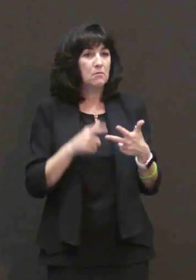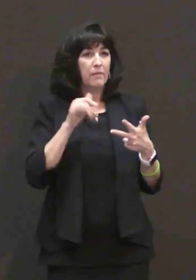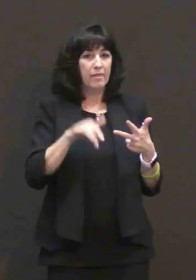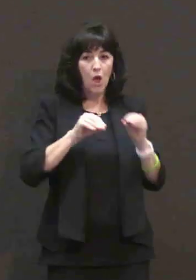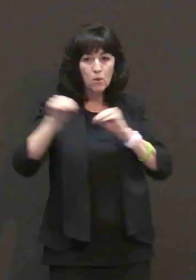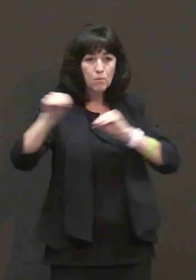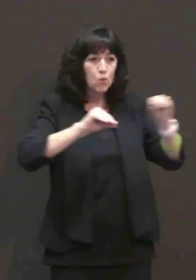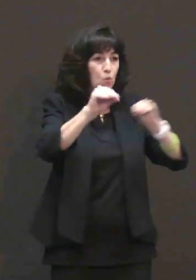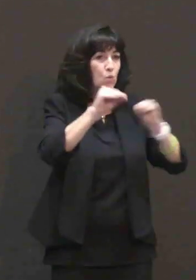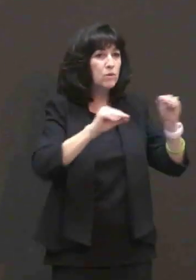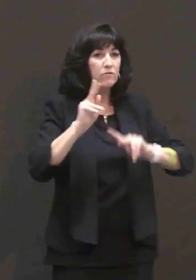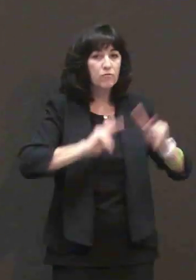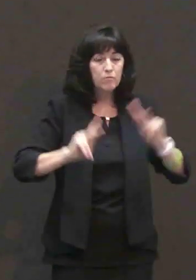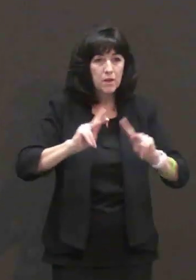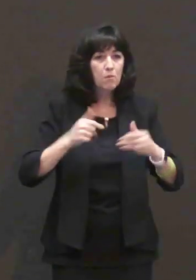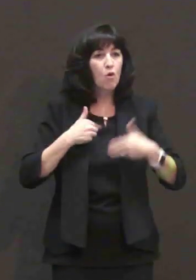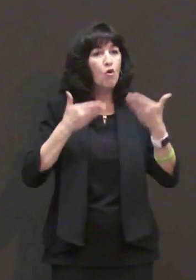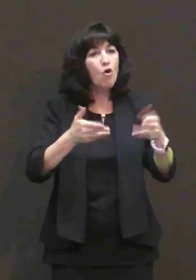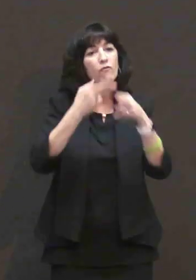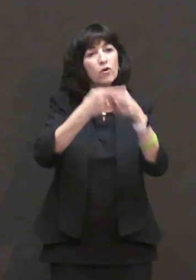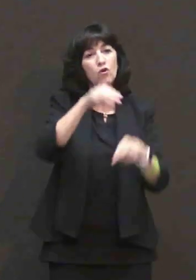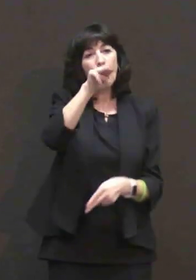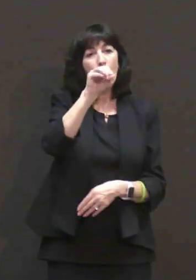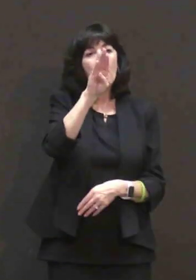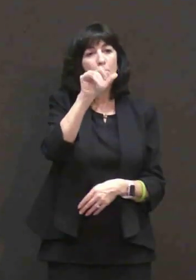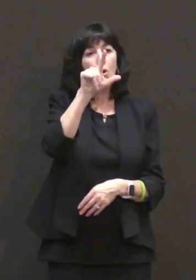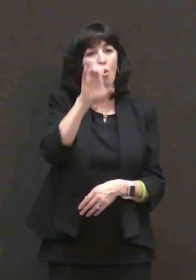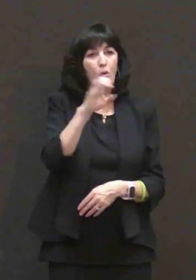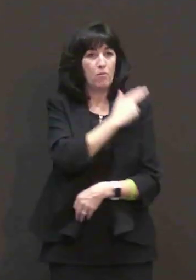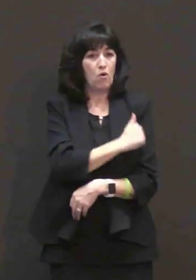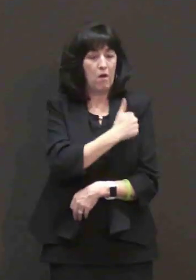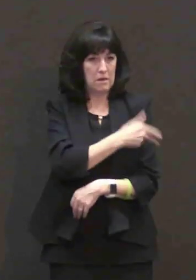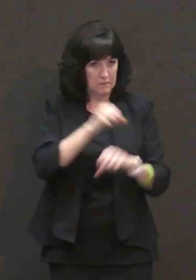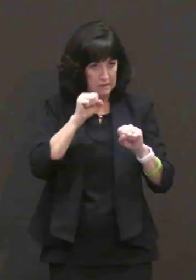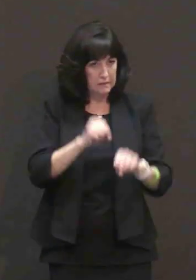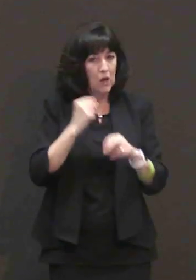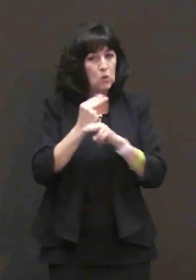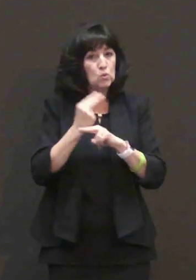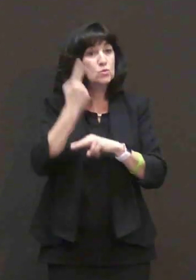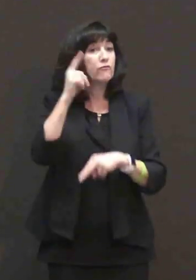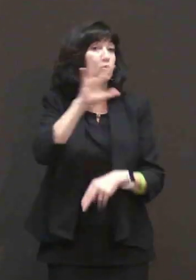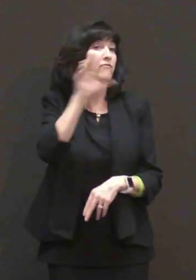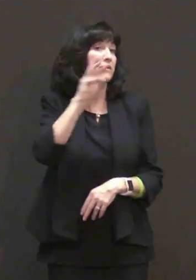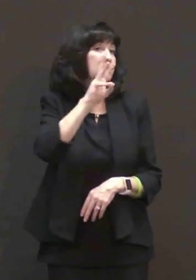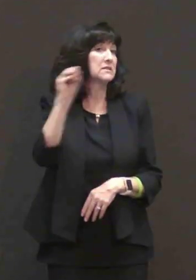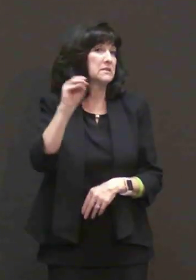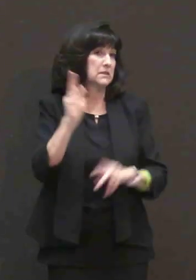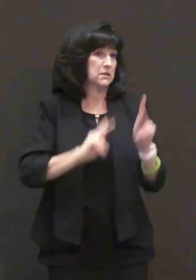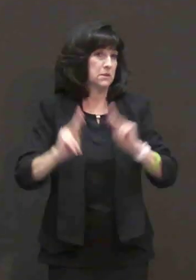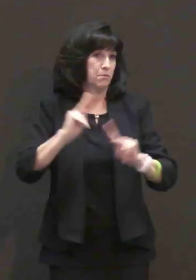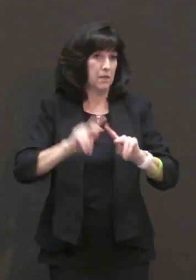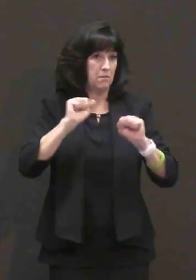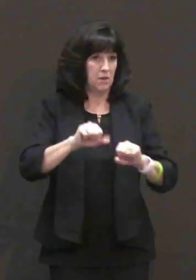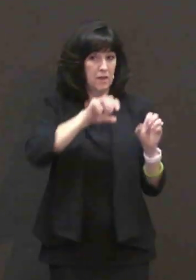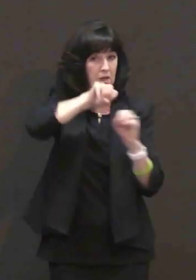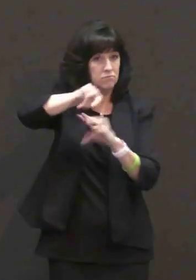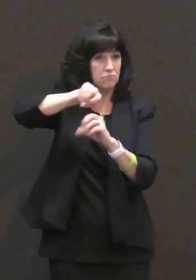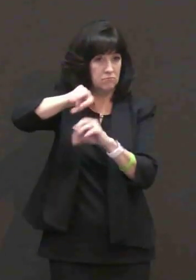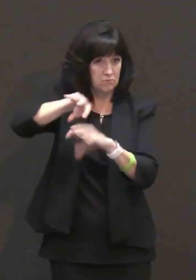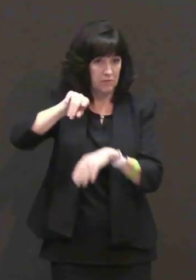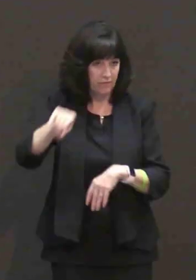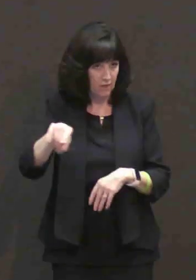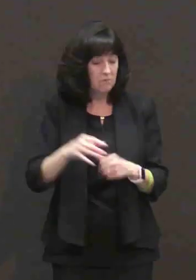offered a mobile hospital that the state has that could house up to 50 to 60 people. We've identified areas to tie it into their existing hospitals